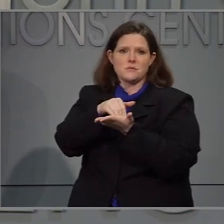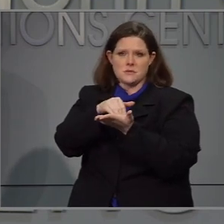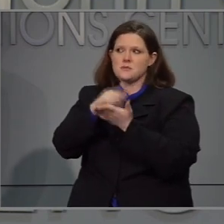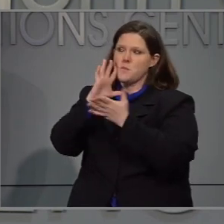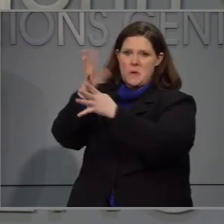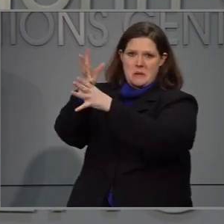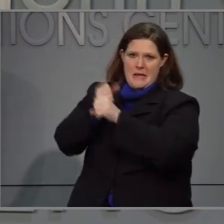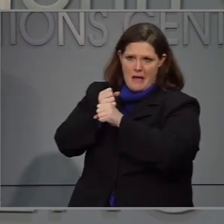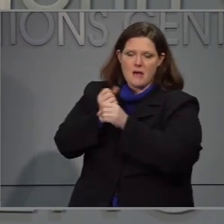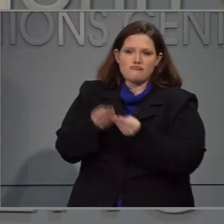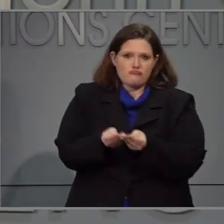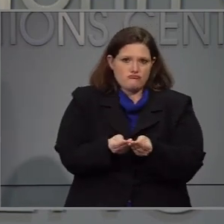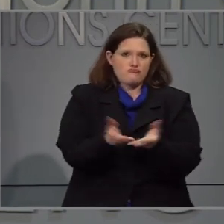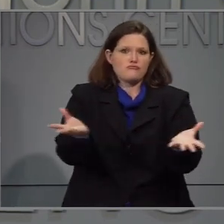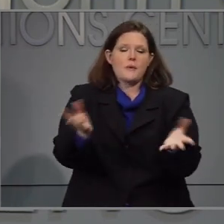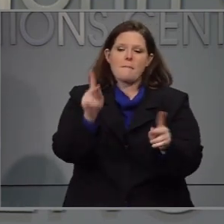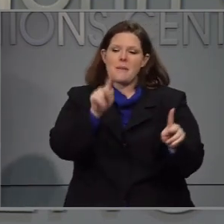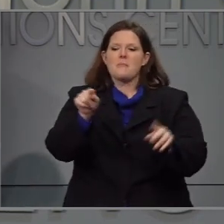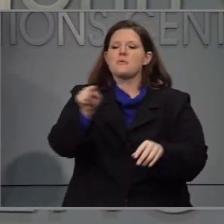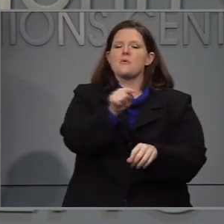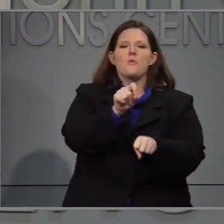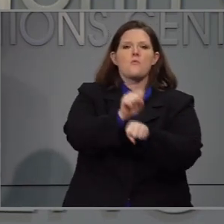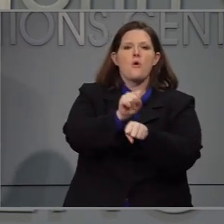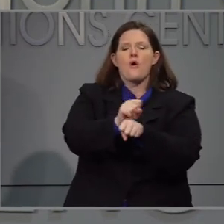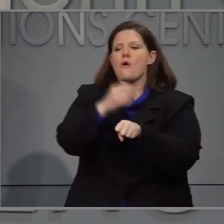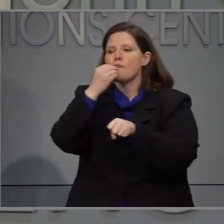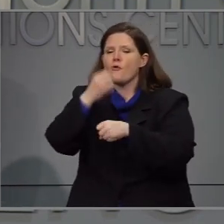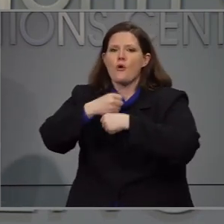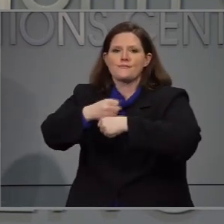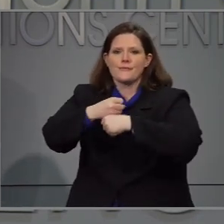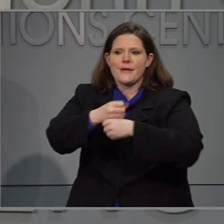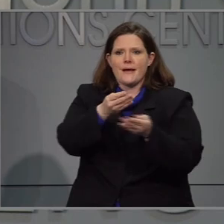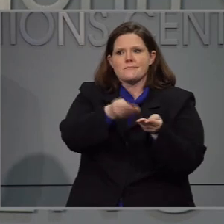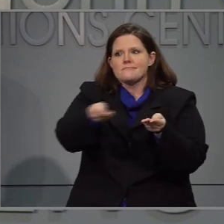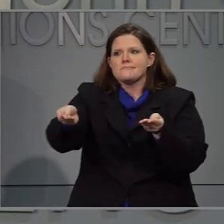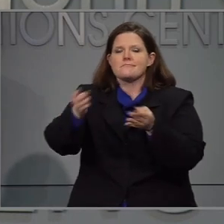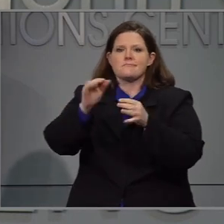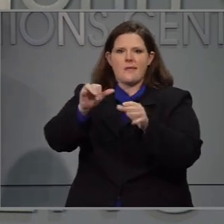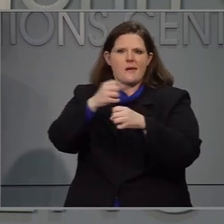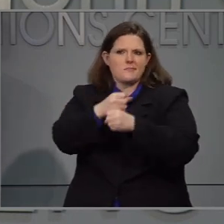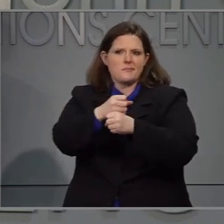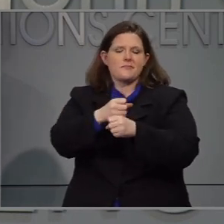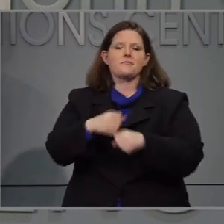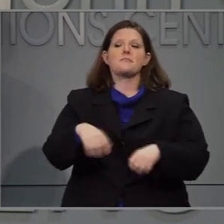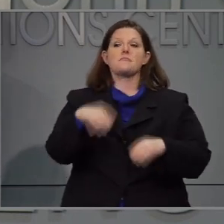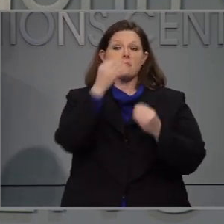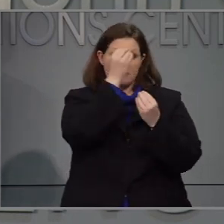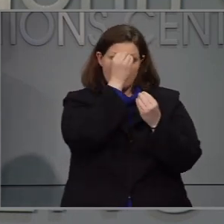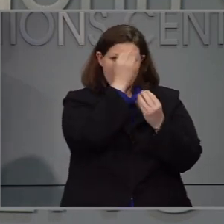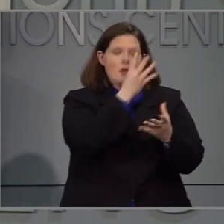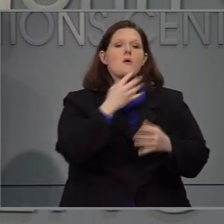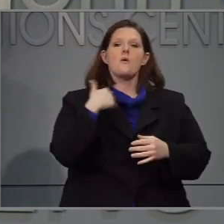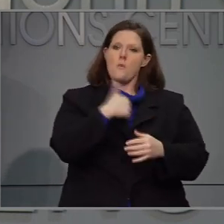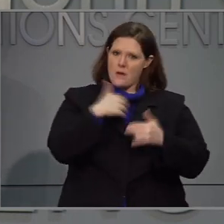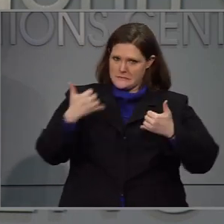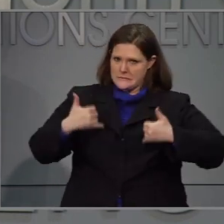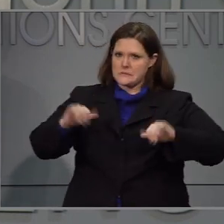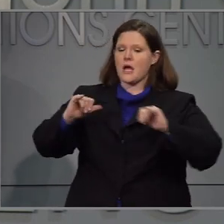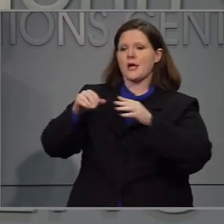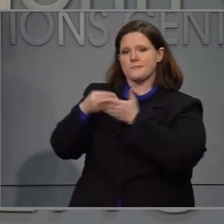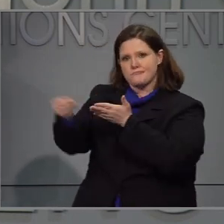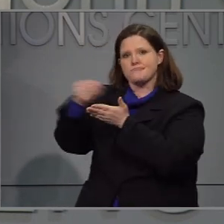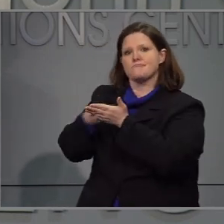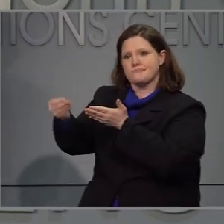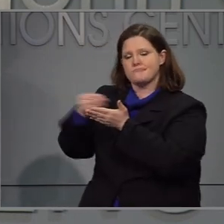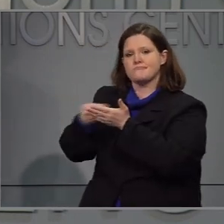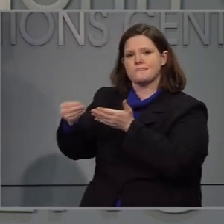chain. At the same time, our procurement of medical-grade personal protective equipment continues with another $5.8